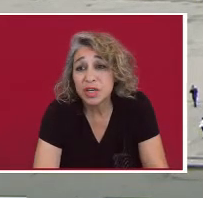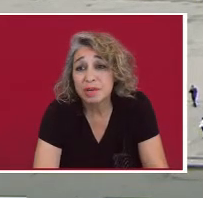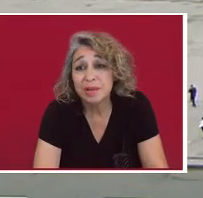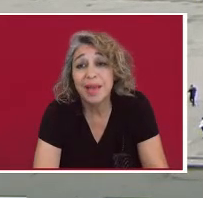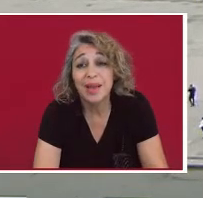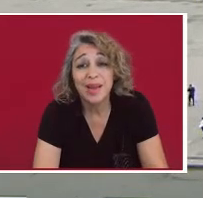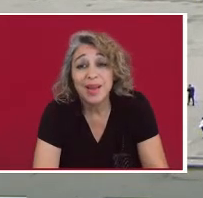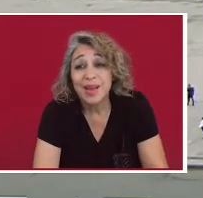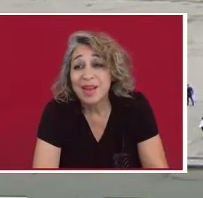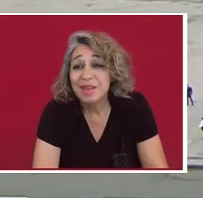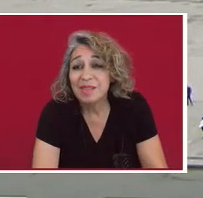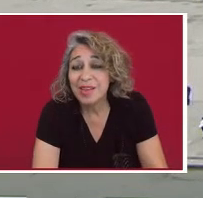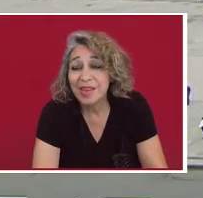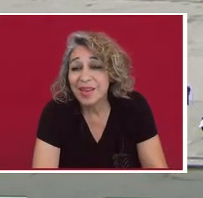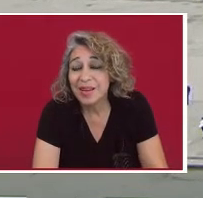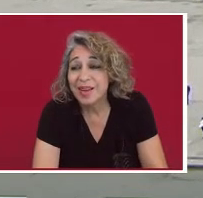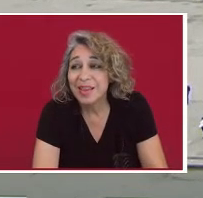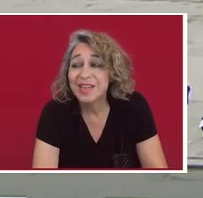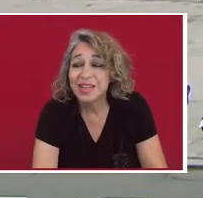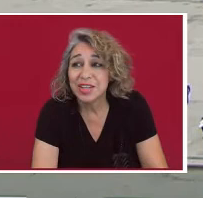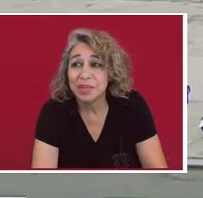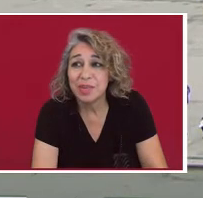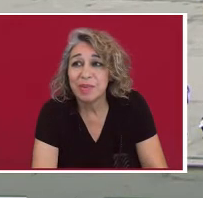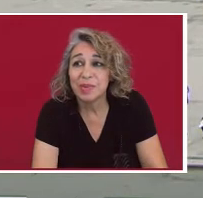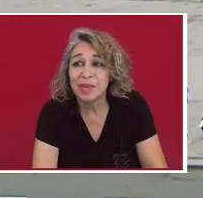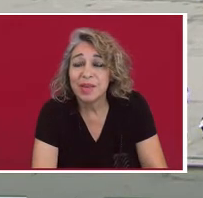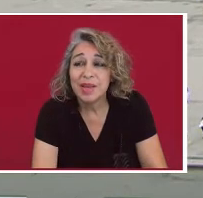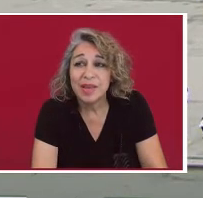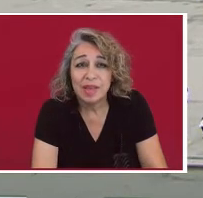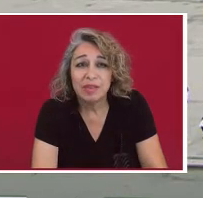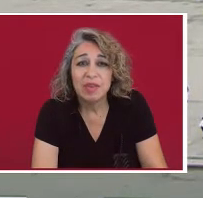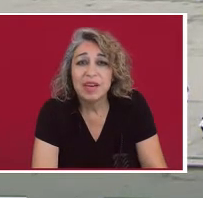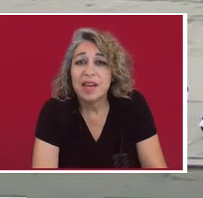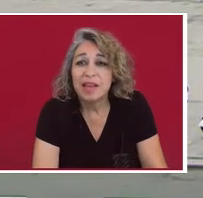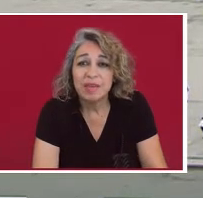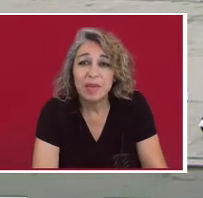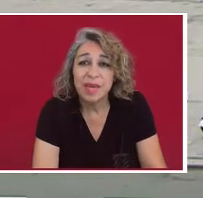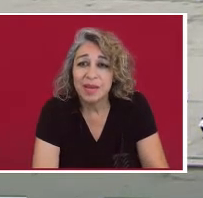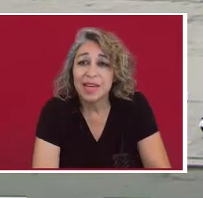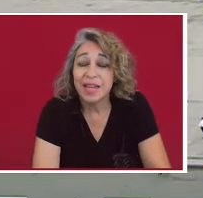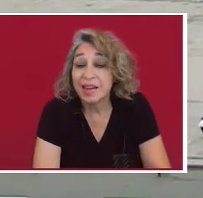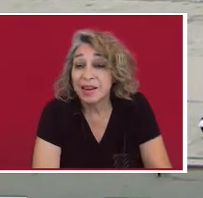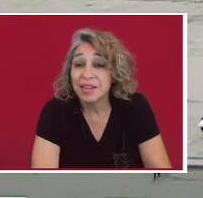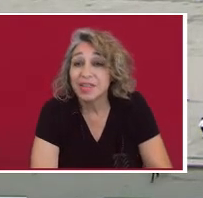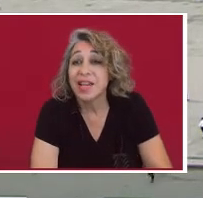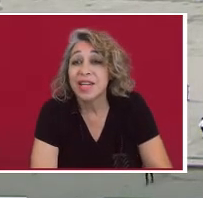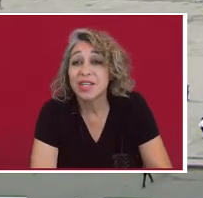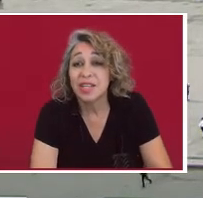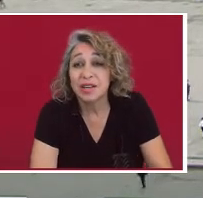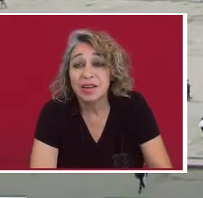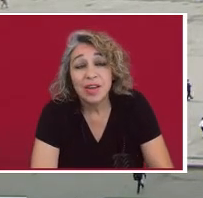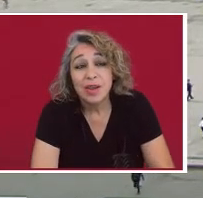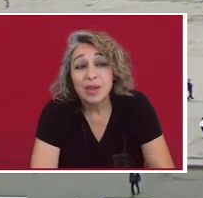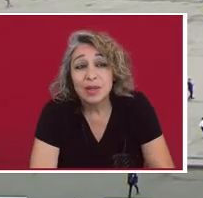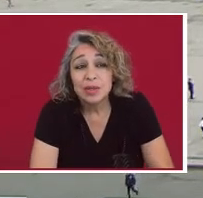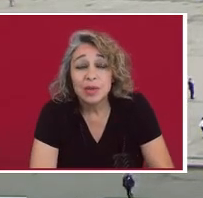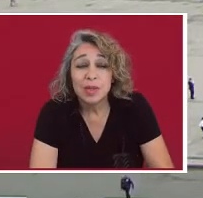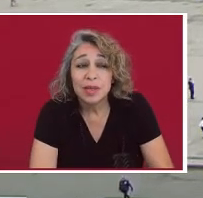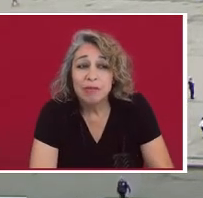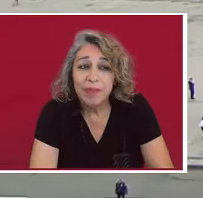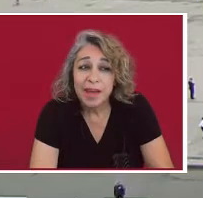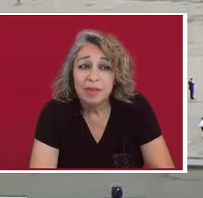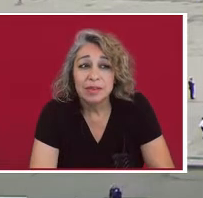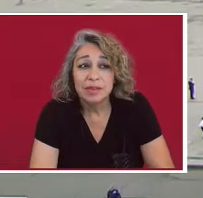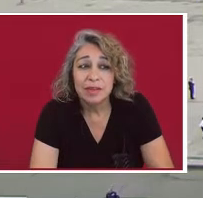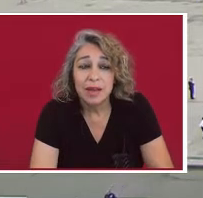much none of the indigent people, if you didn't have the money, you didn't get an education. So what